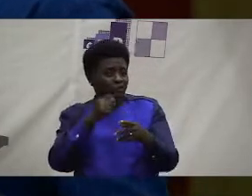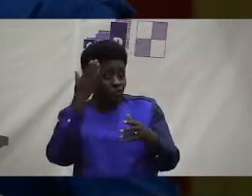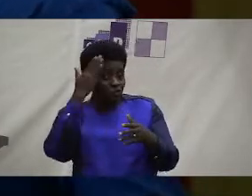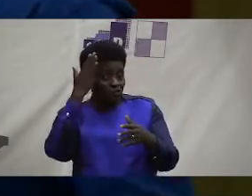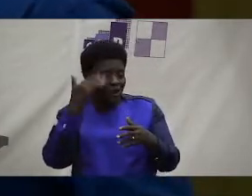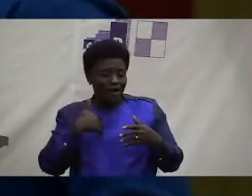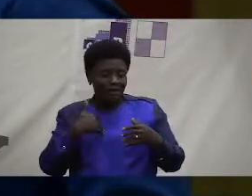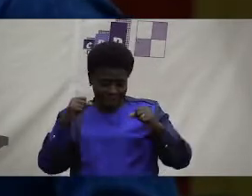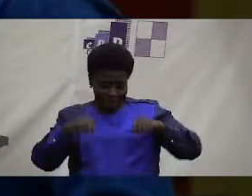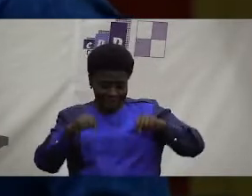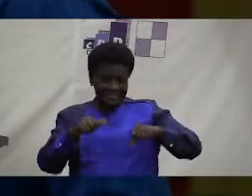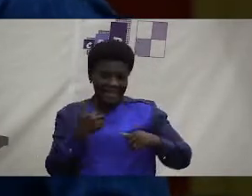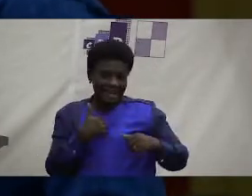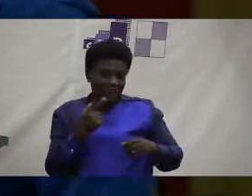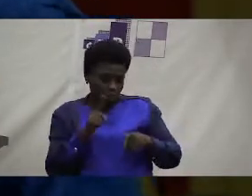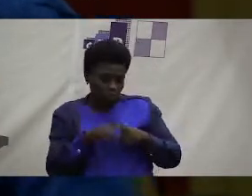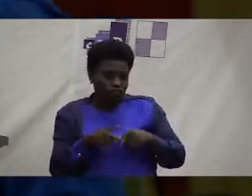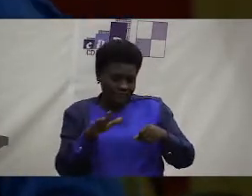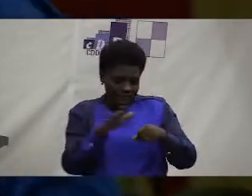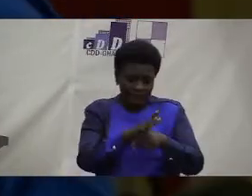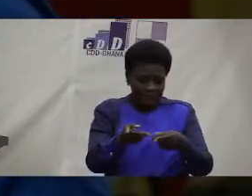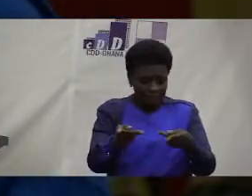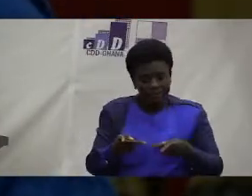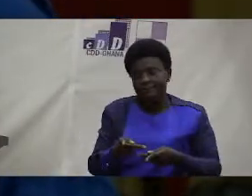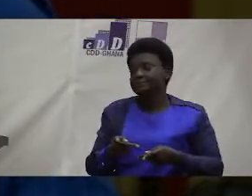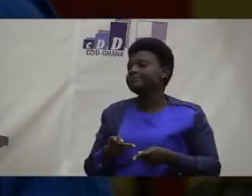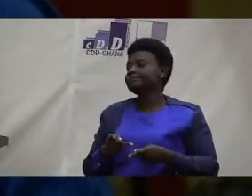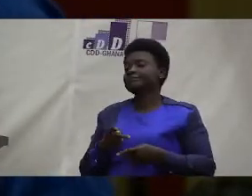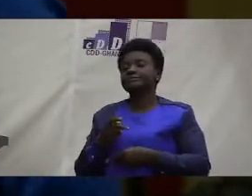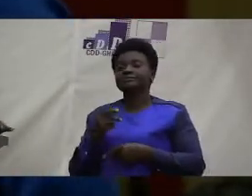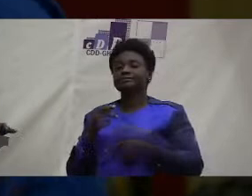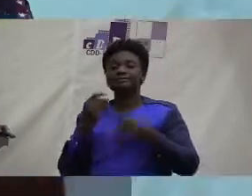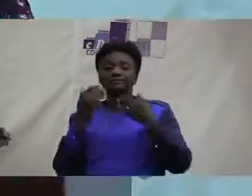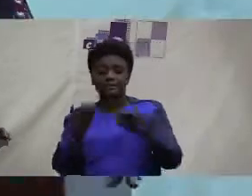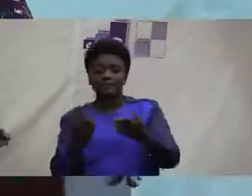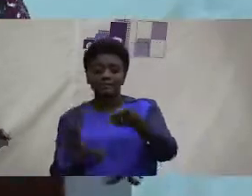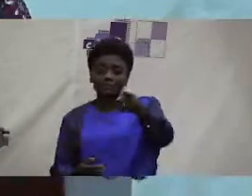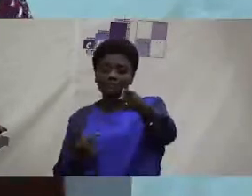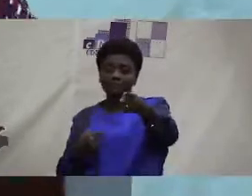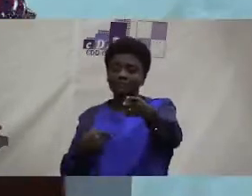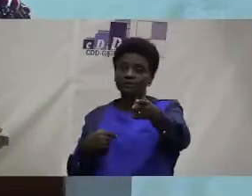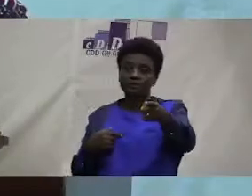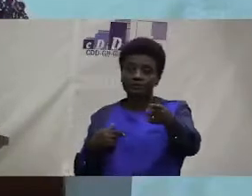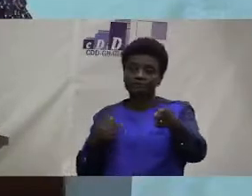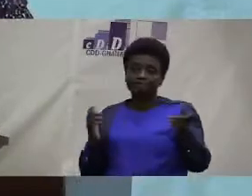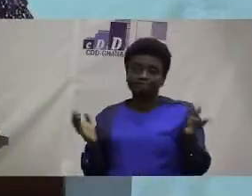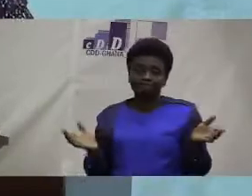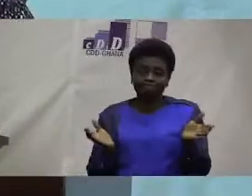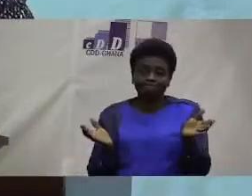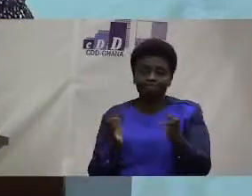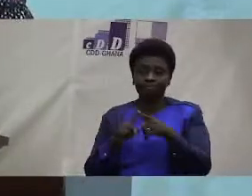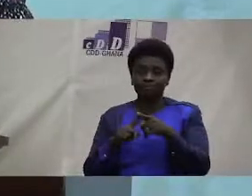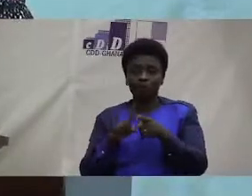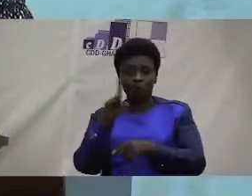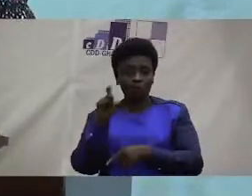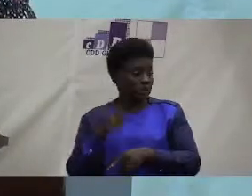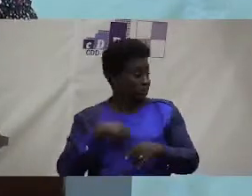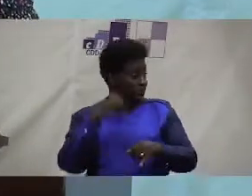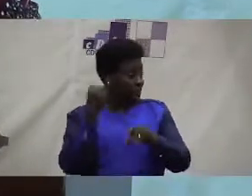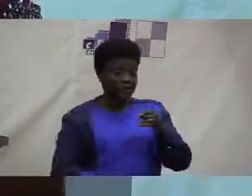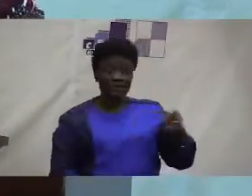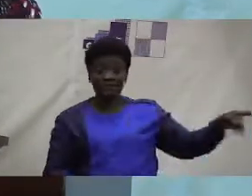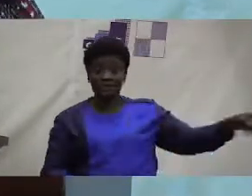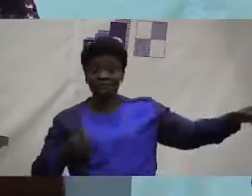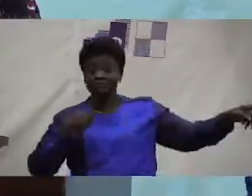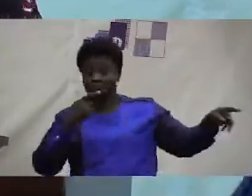the capacity to fill the space. Thank you. Thank you very much for the insightful questions and comments there. We'll take the final remarks from